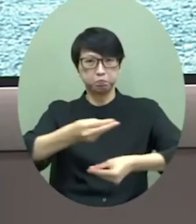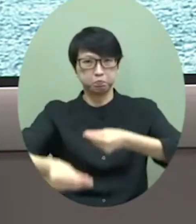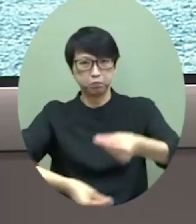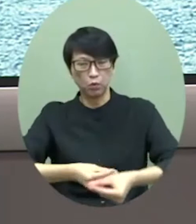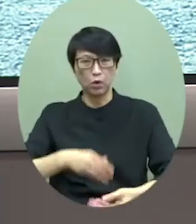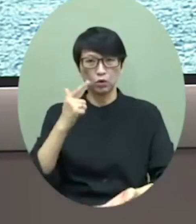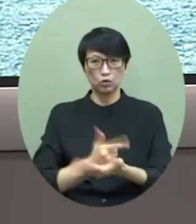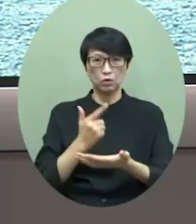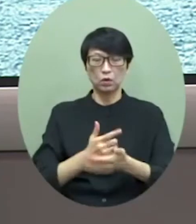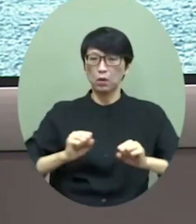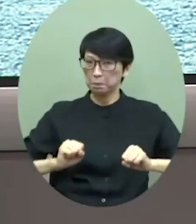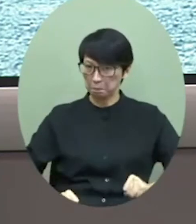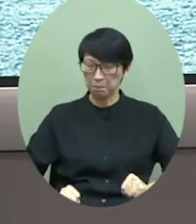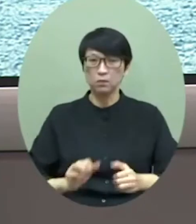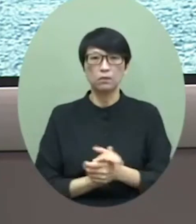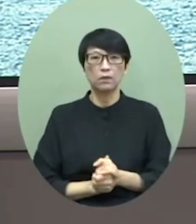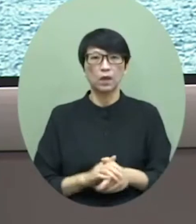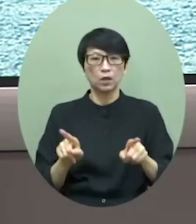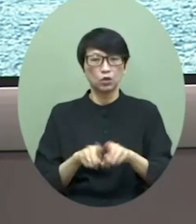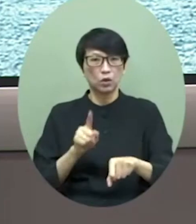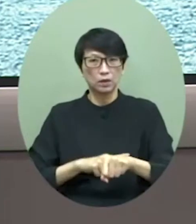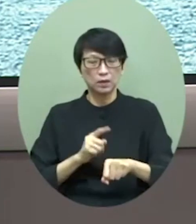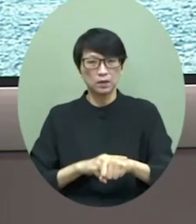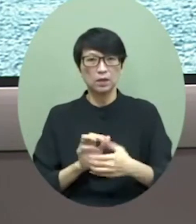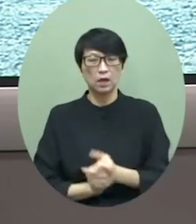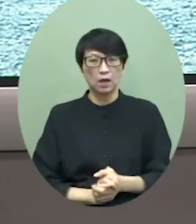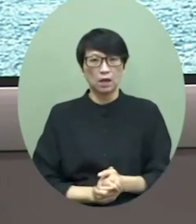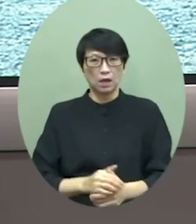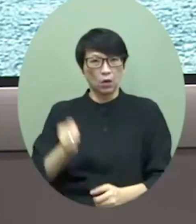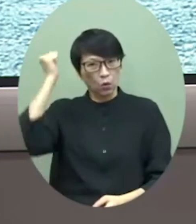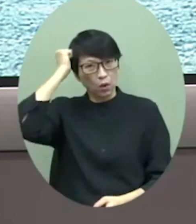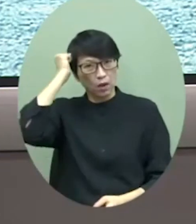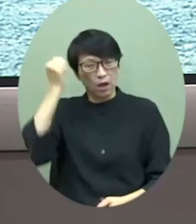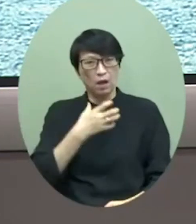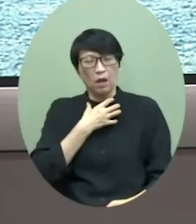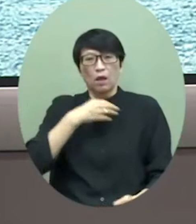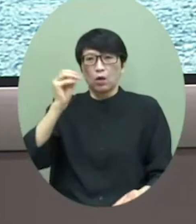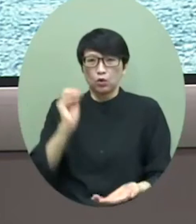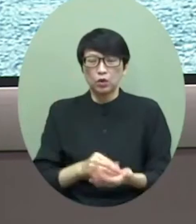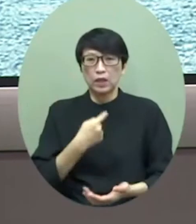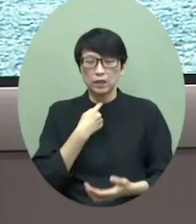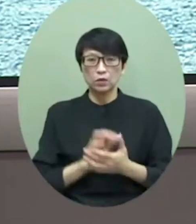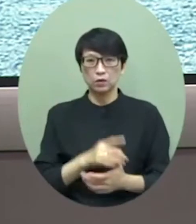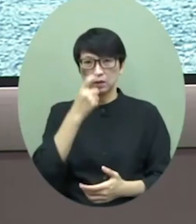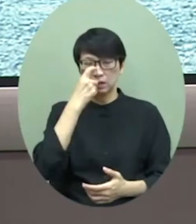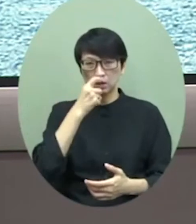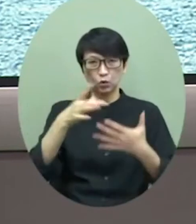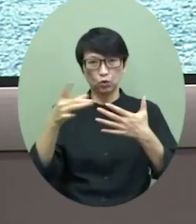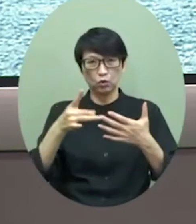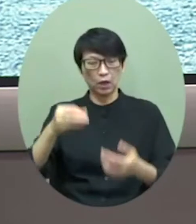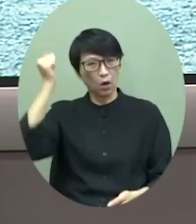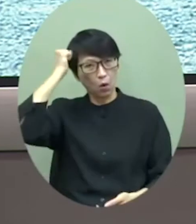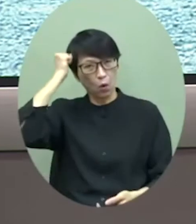one of the key elements to stop the spread of the virus is determination, and also is a matter of willingness to make